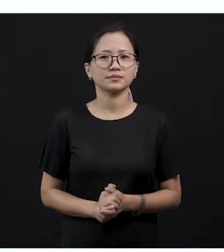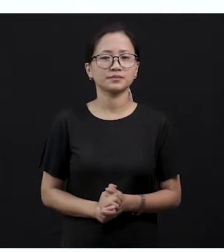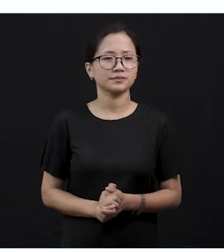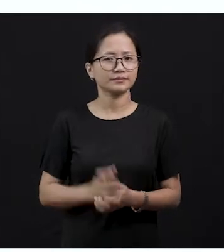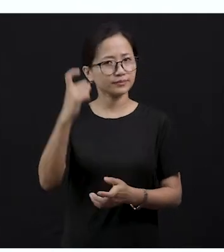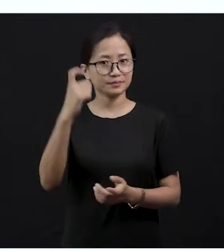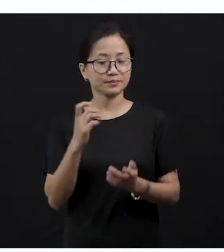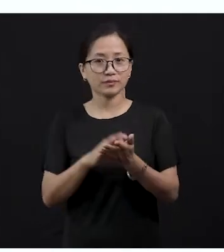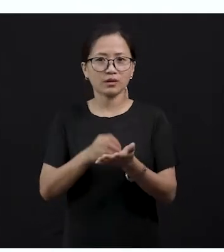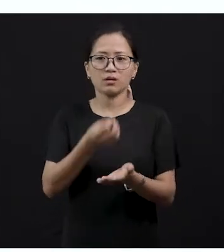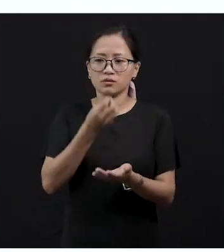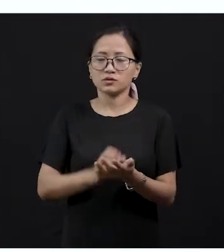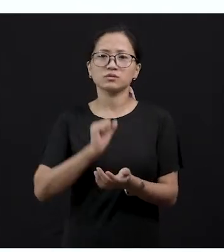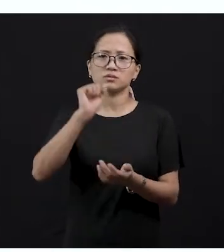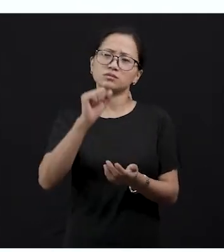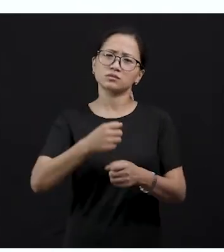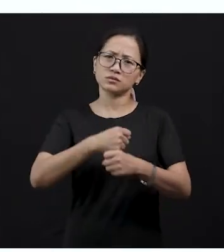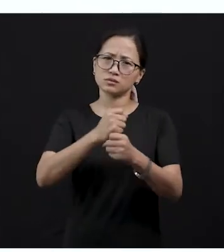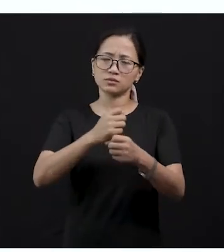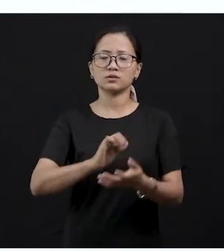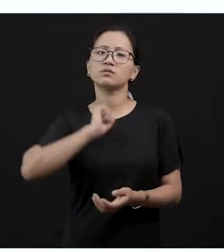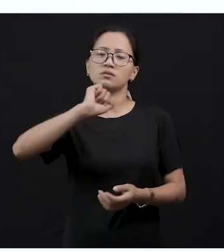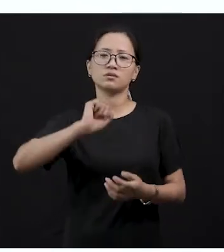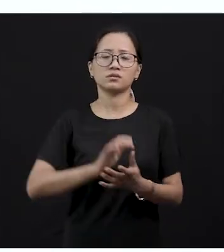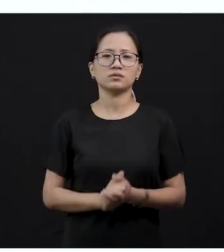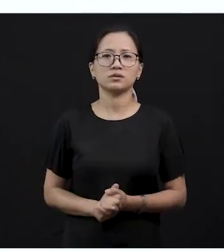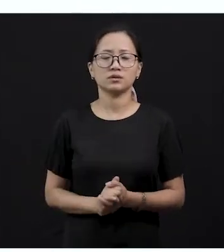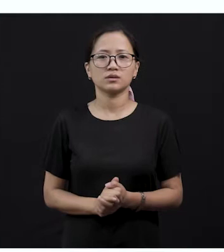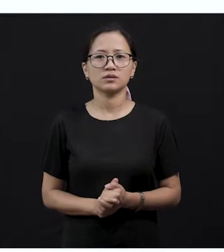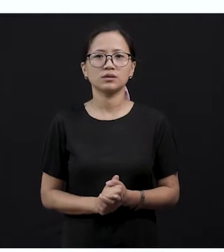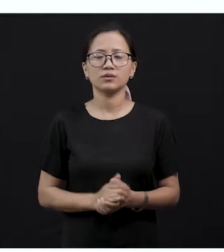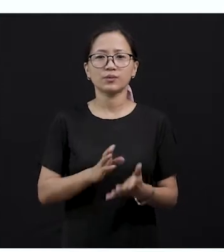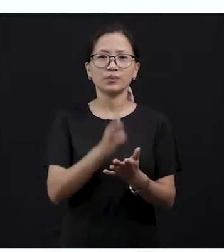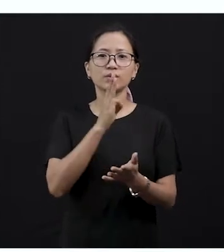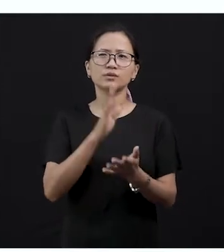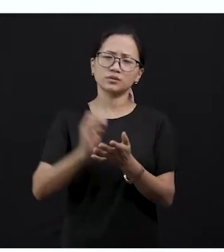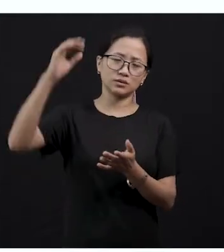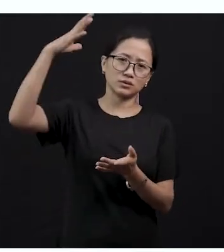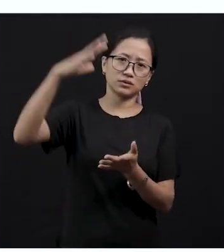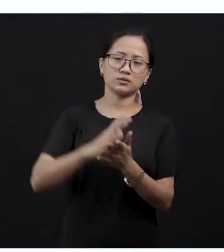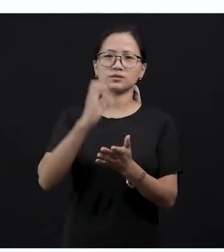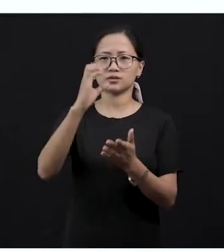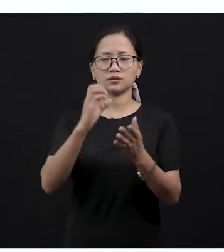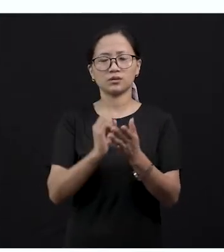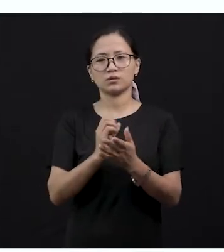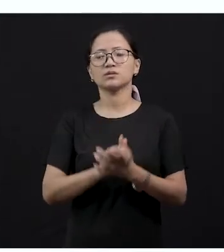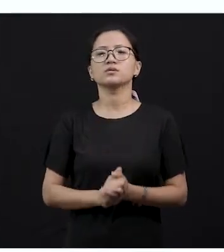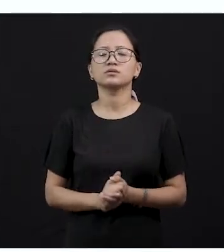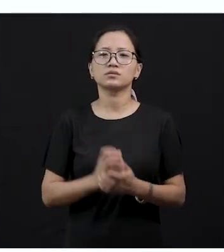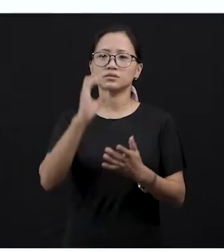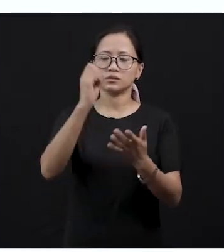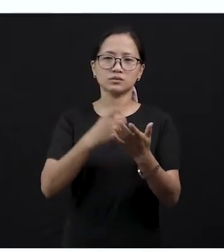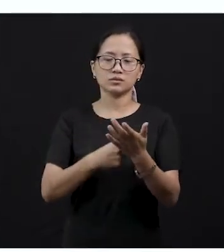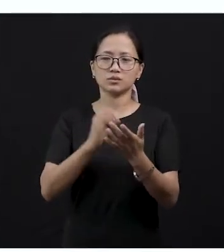they need food and they make their own food in the presence of sunlight, water, and carbon dioxide. They